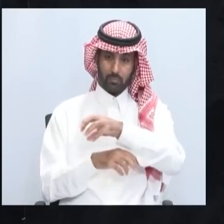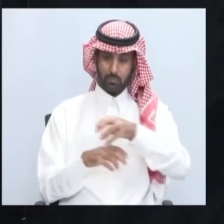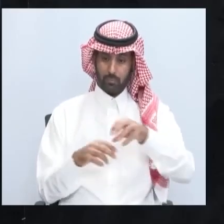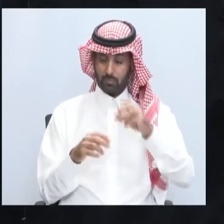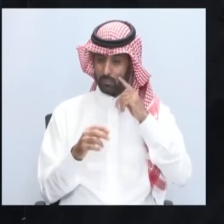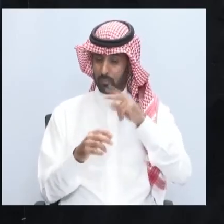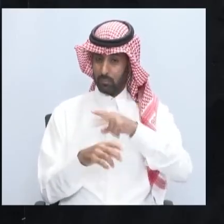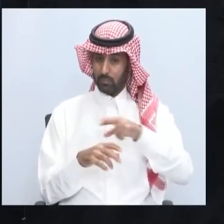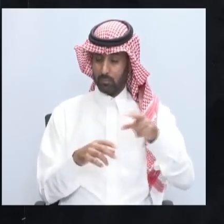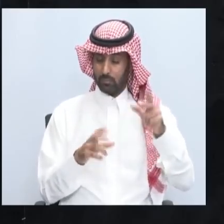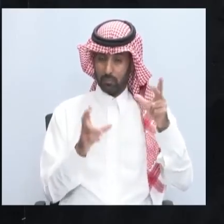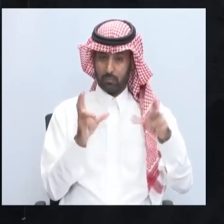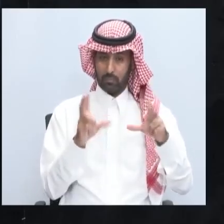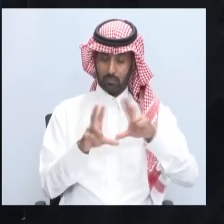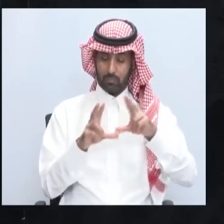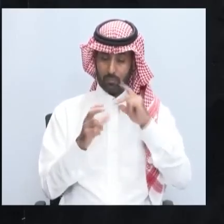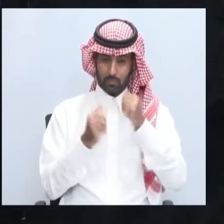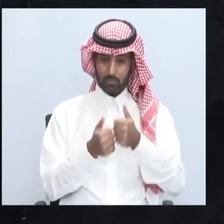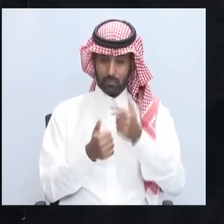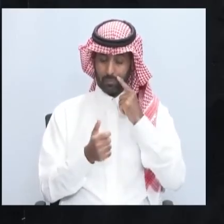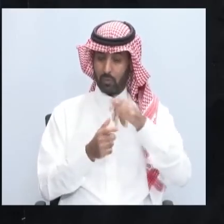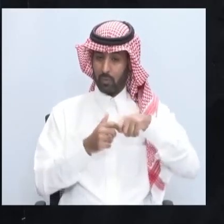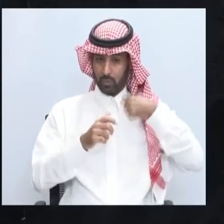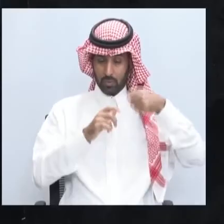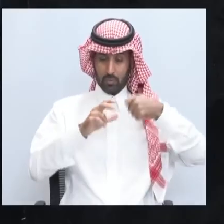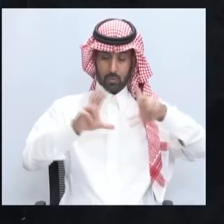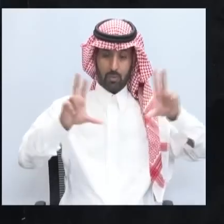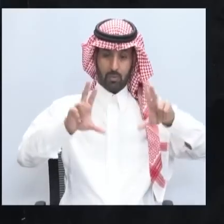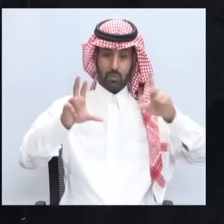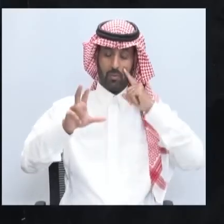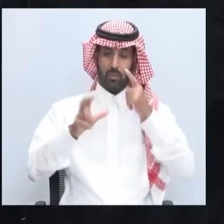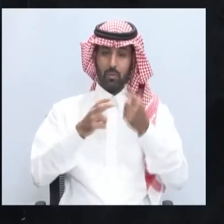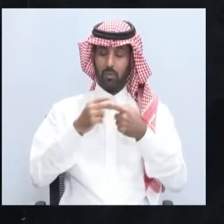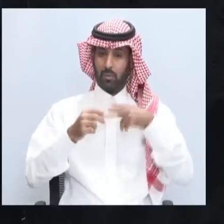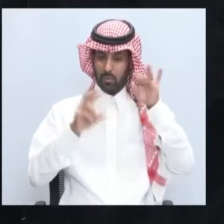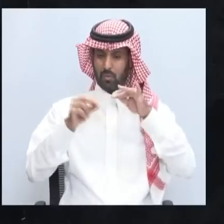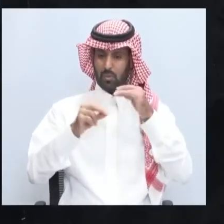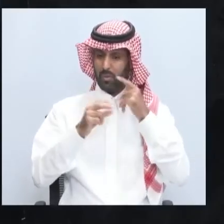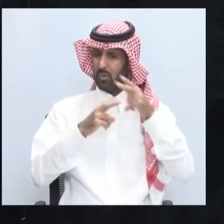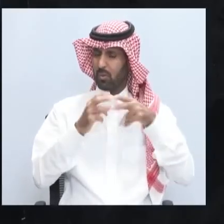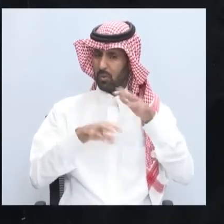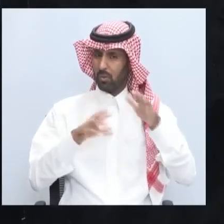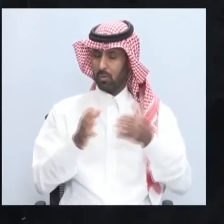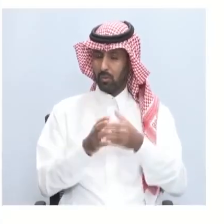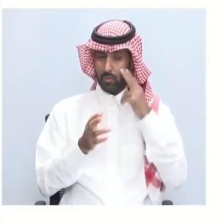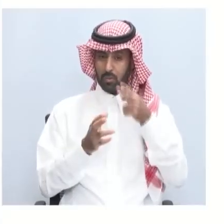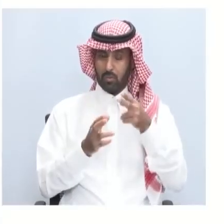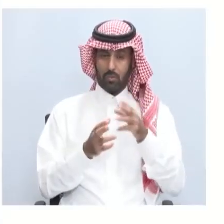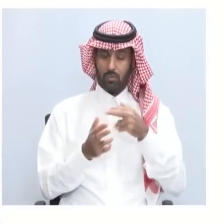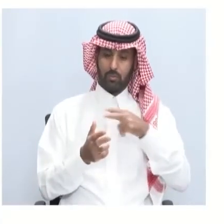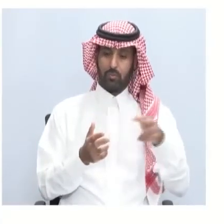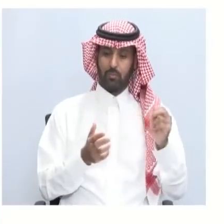TV programs, of course, the types. Is it a quiz show? Is it a movie? Is it a drama series? So we will be discussing